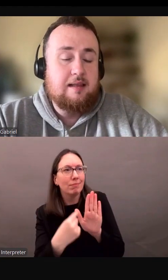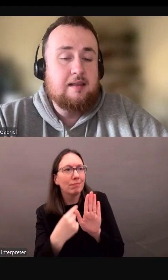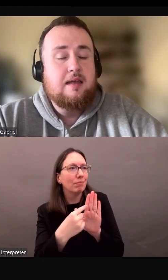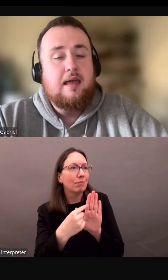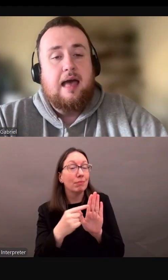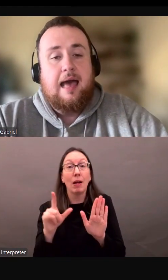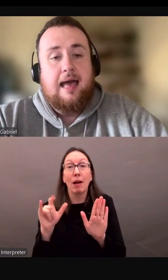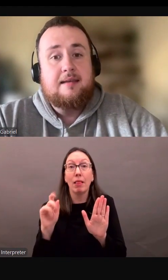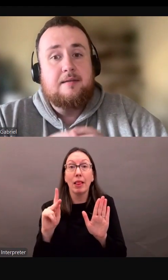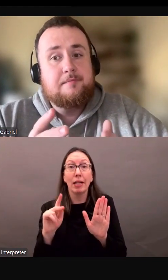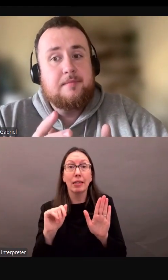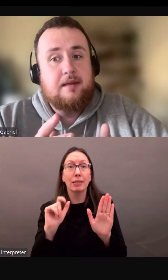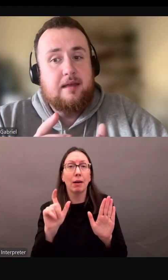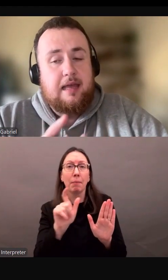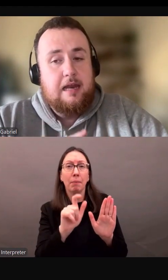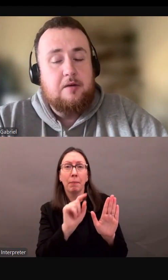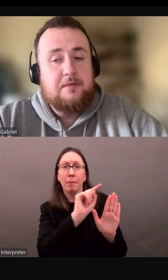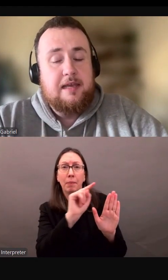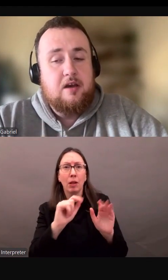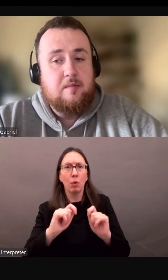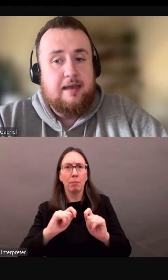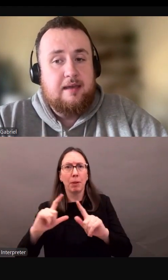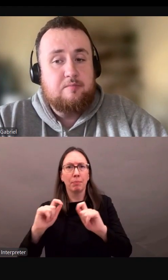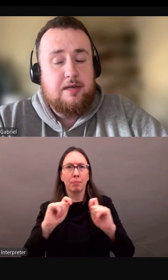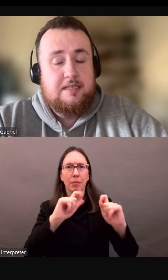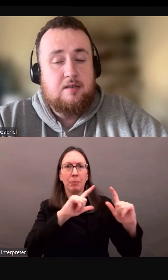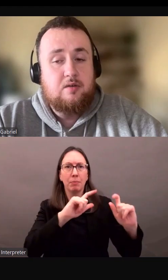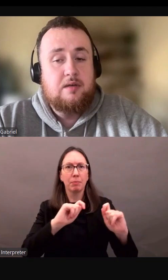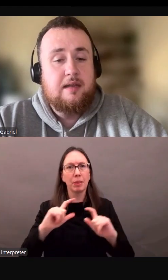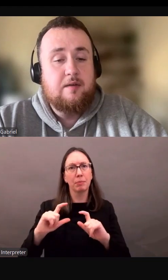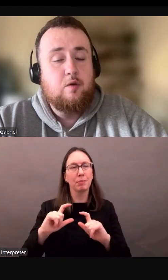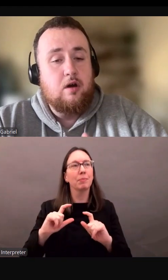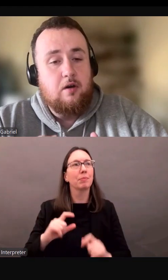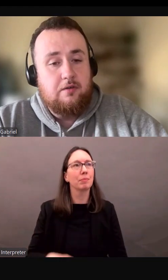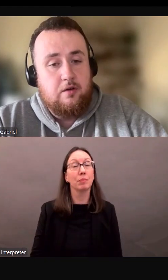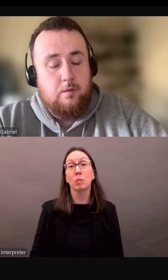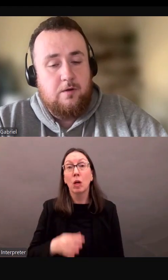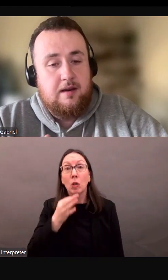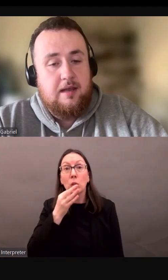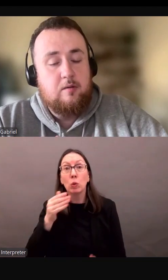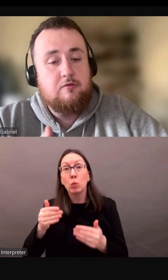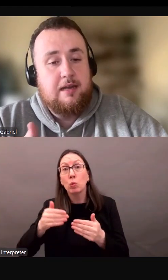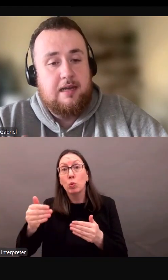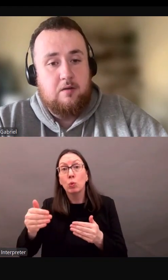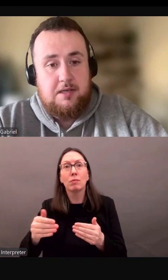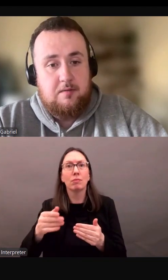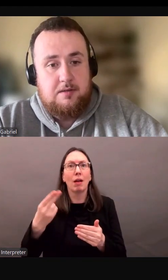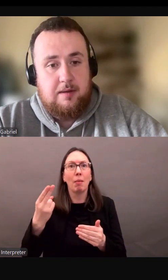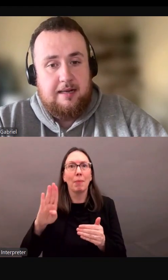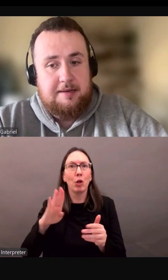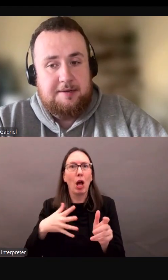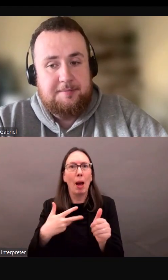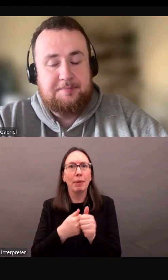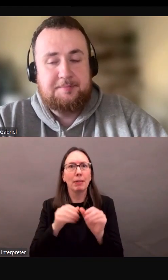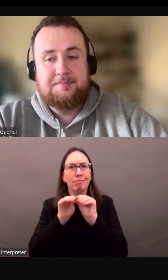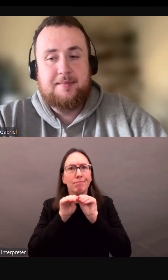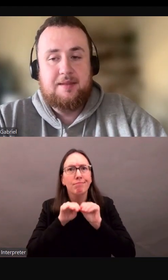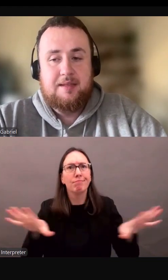well. And in an update coming pretty soon, if you hover over it, it will read it out to you as well.